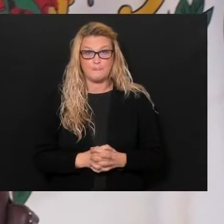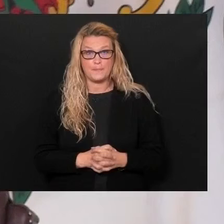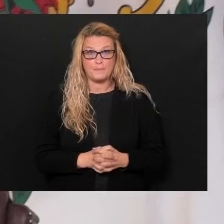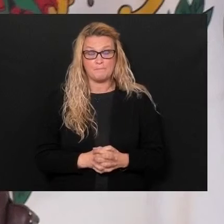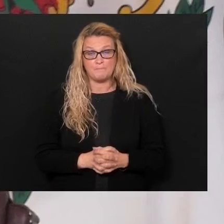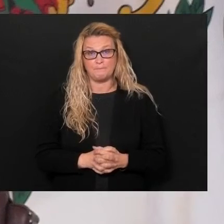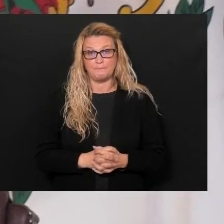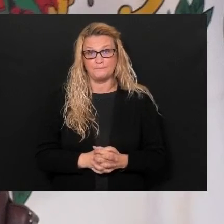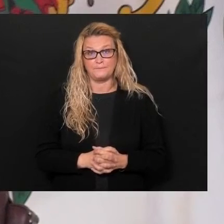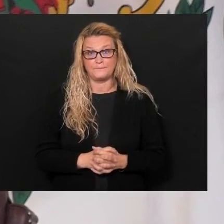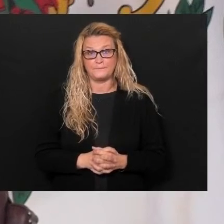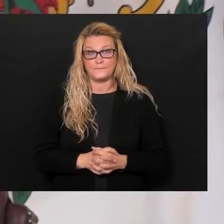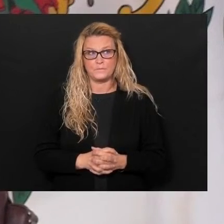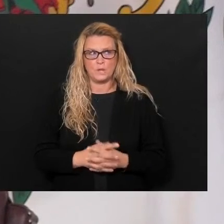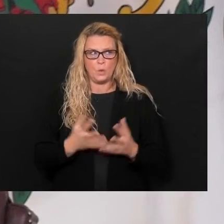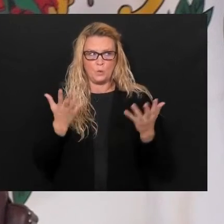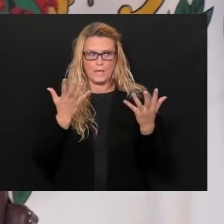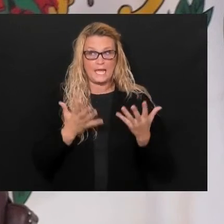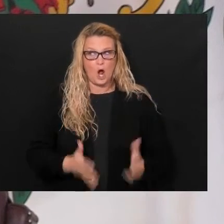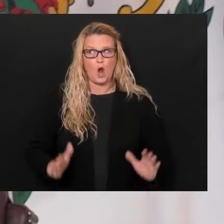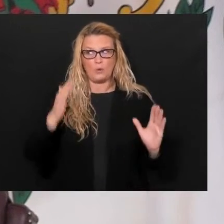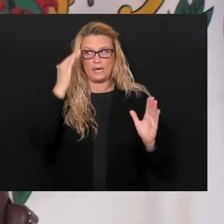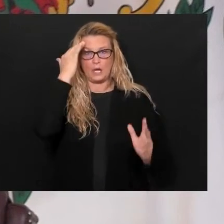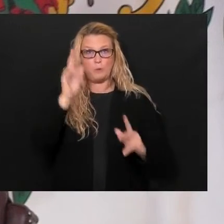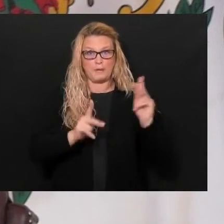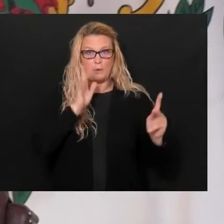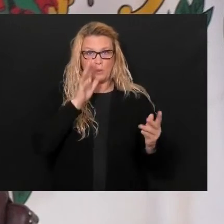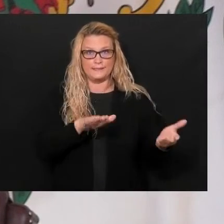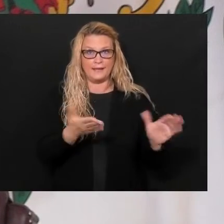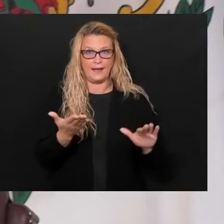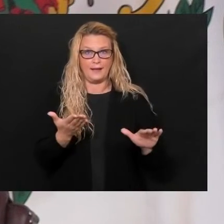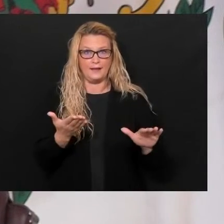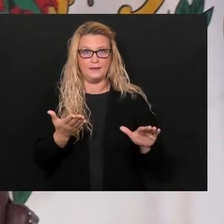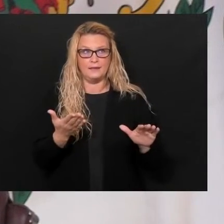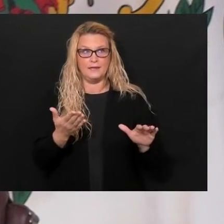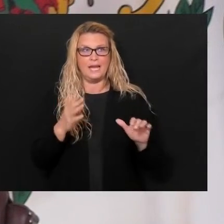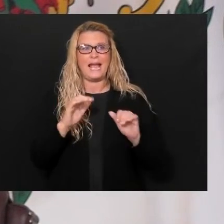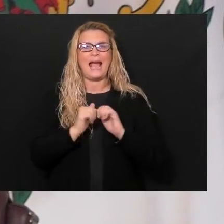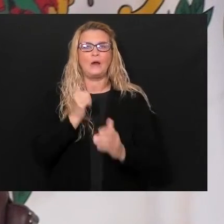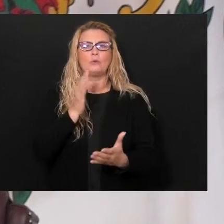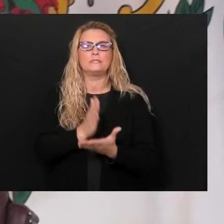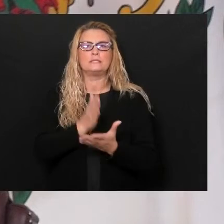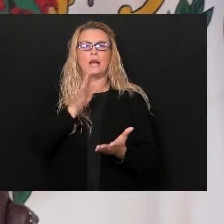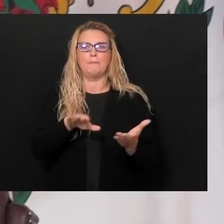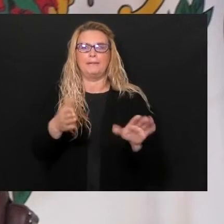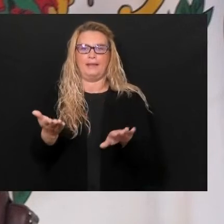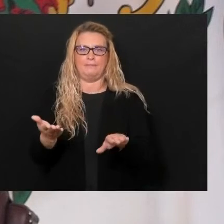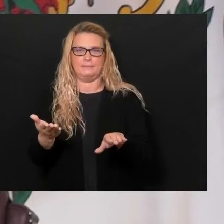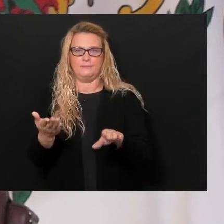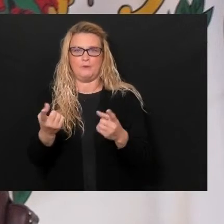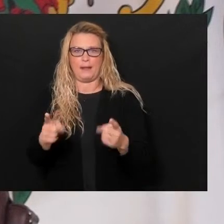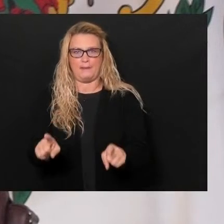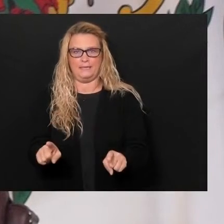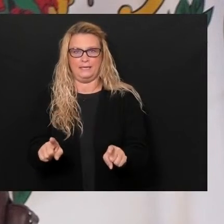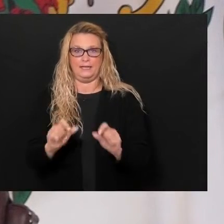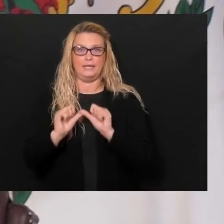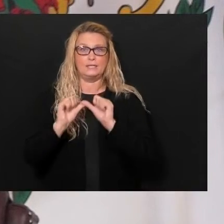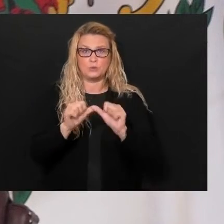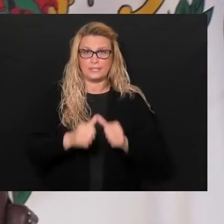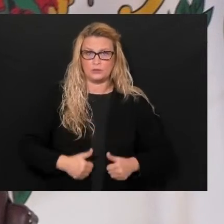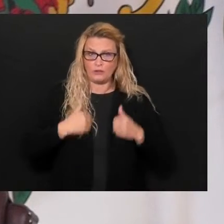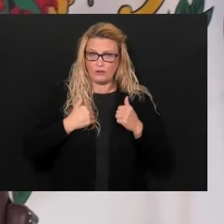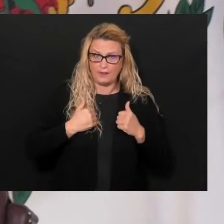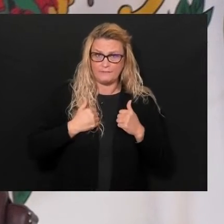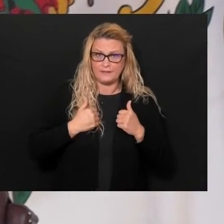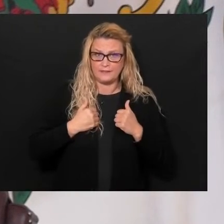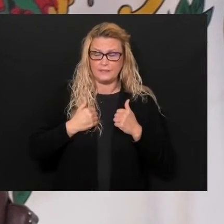out how we can die. Now we've got to figure out how we can live. From the standpoint of people being